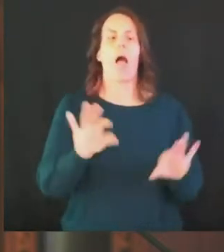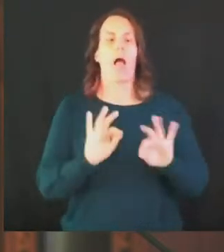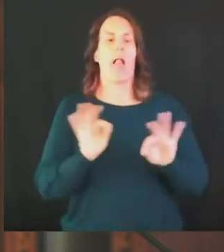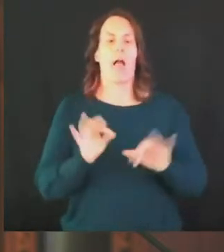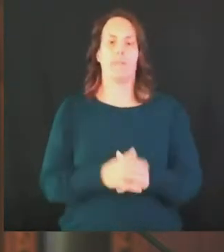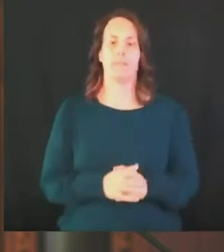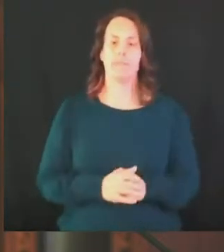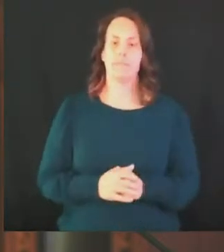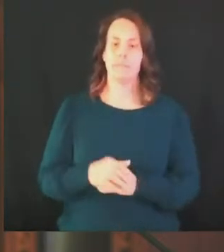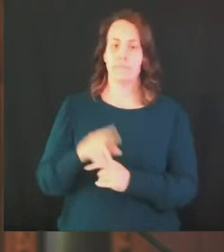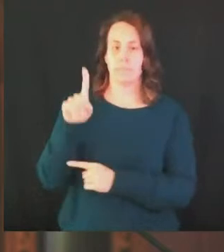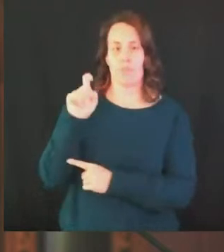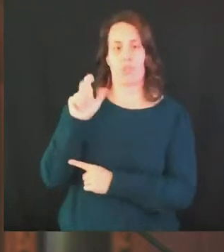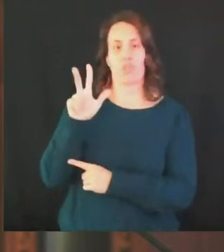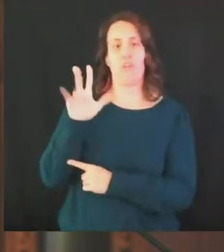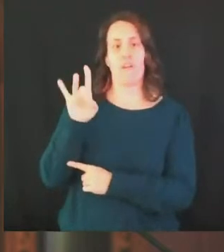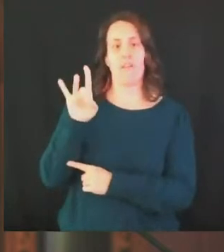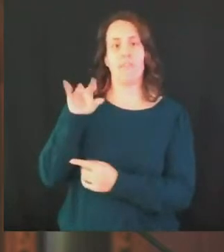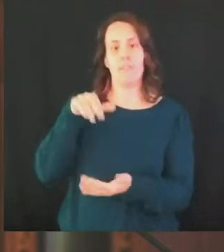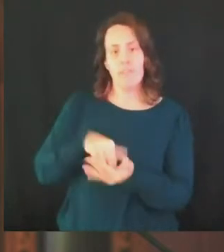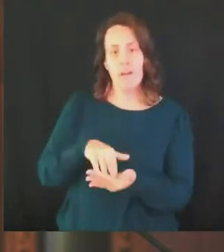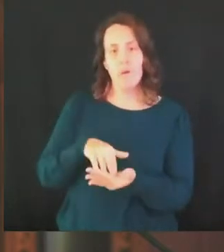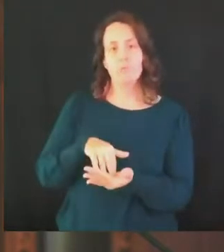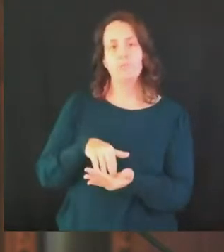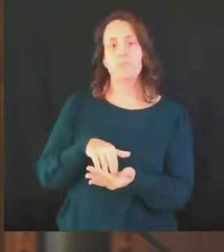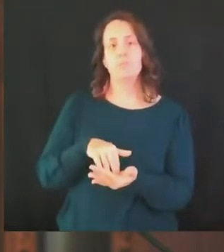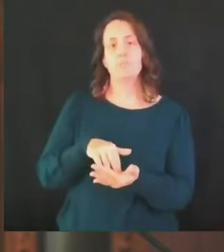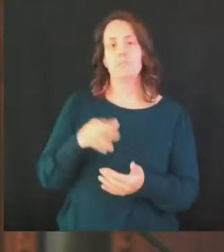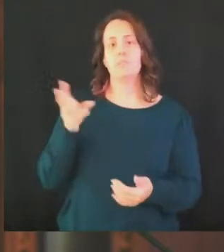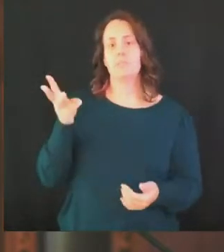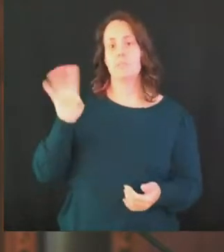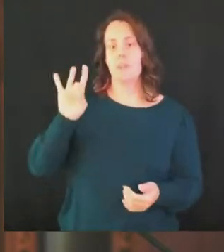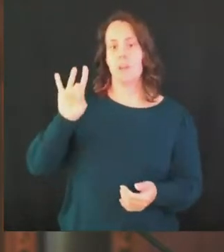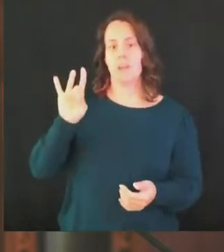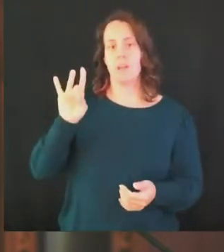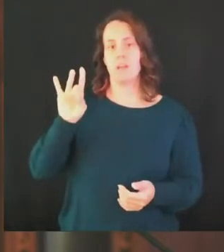138,698 confirmed cases of COVID-19, which is an increase of